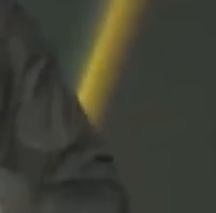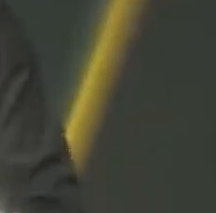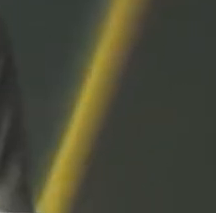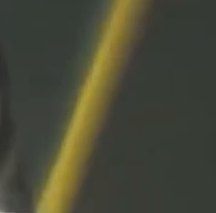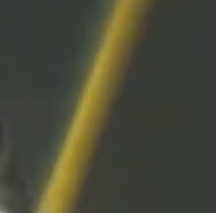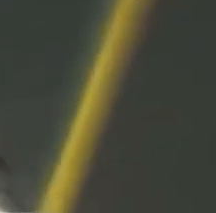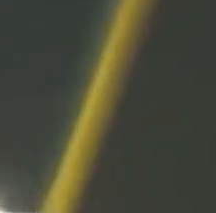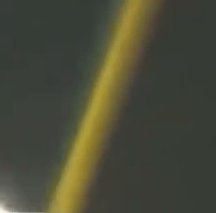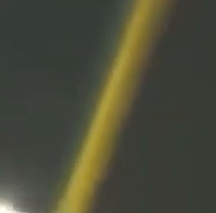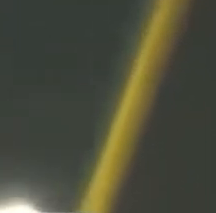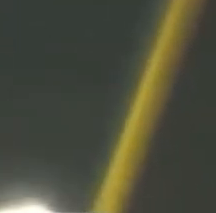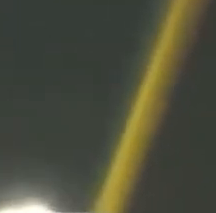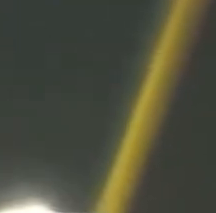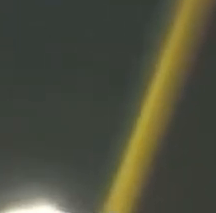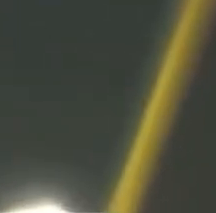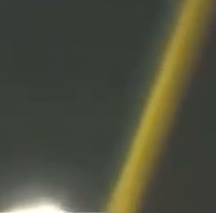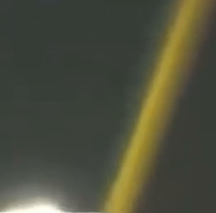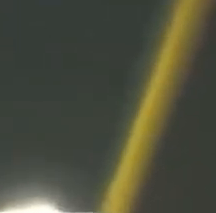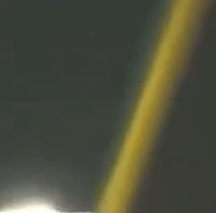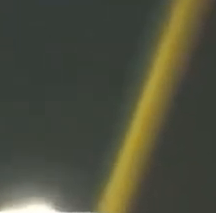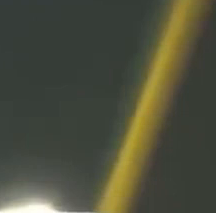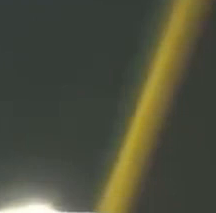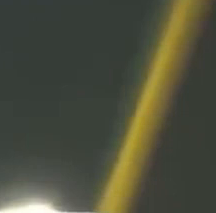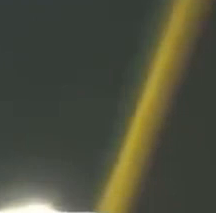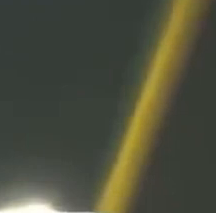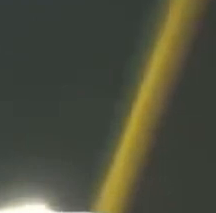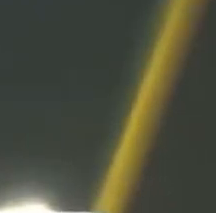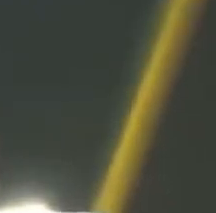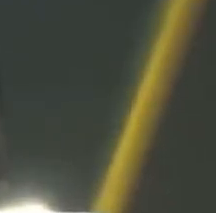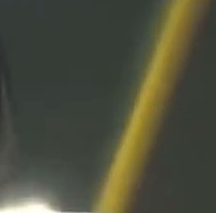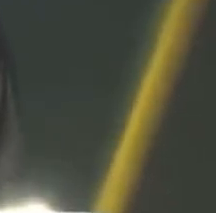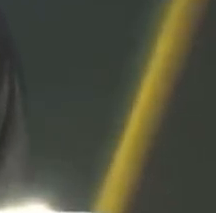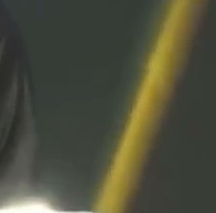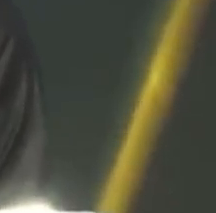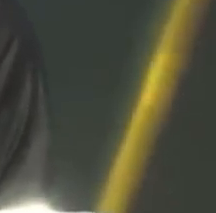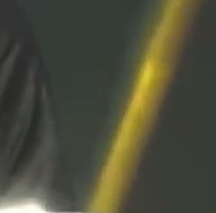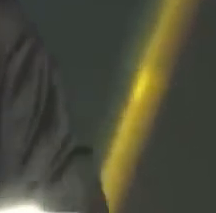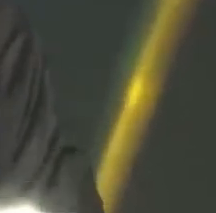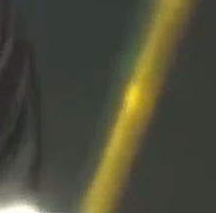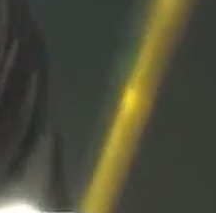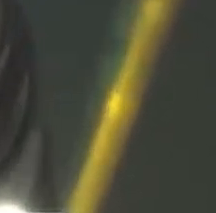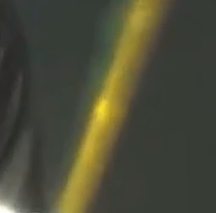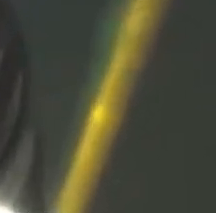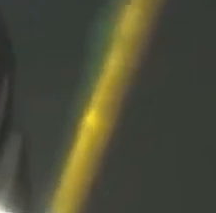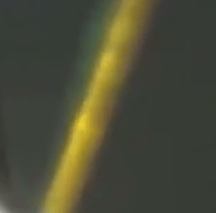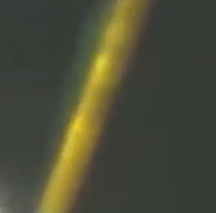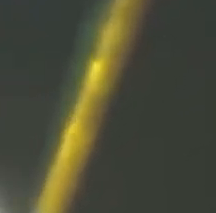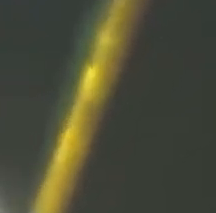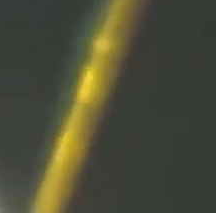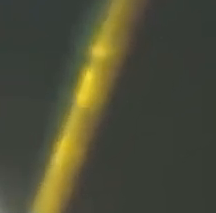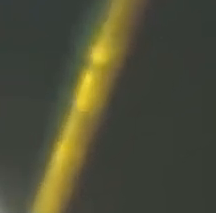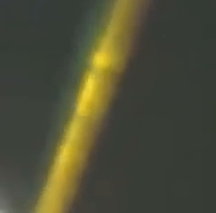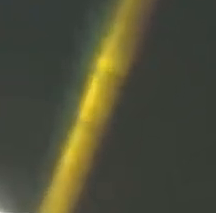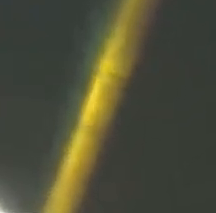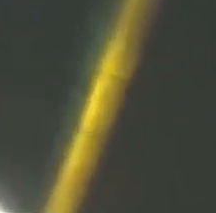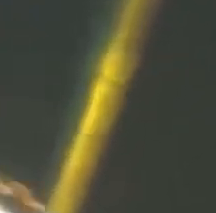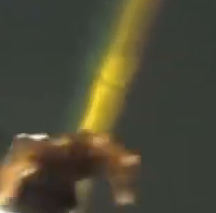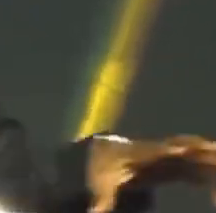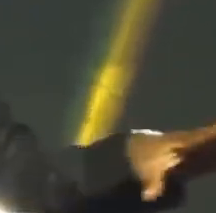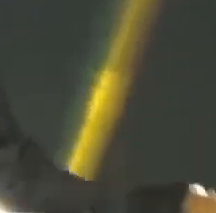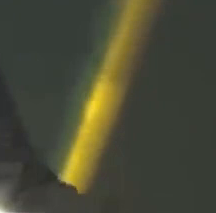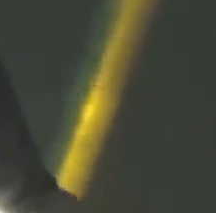as to how God speaks or how God communicates. The Bible reveals